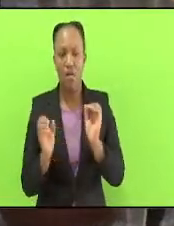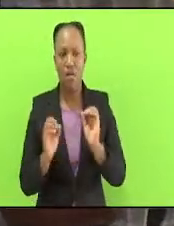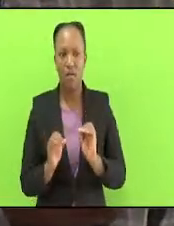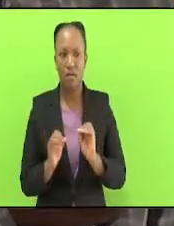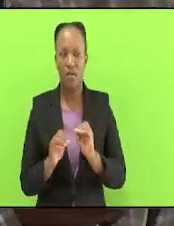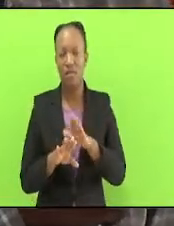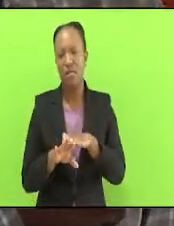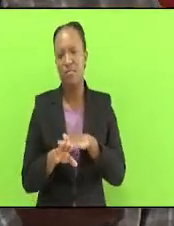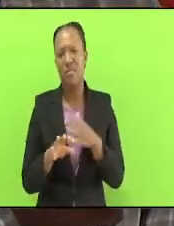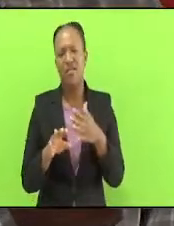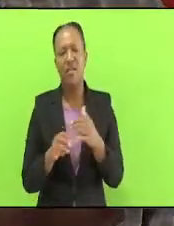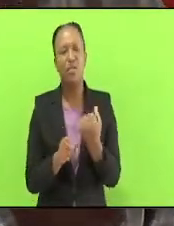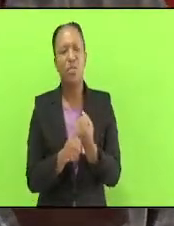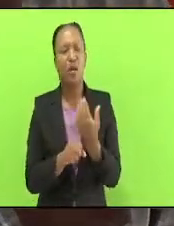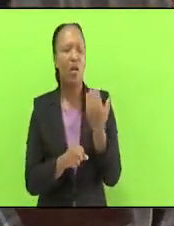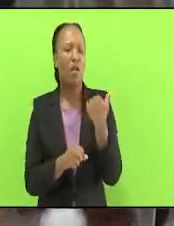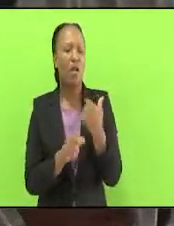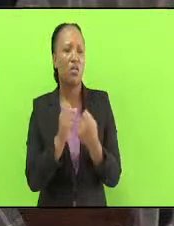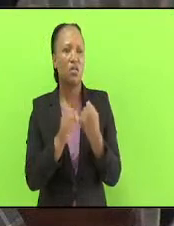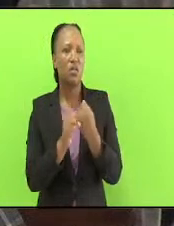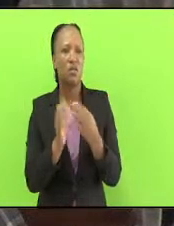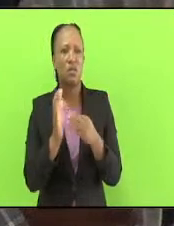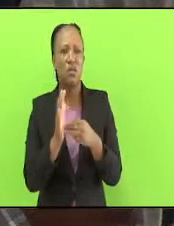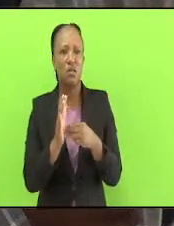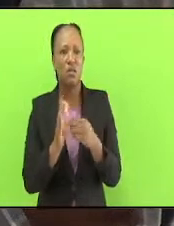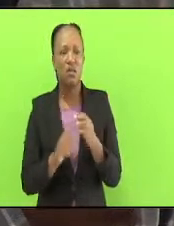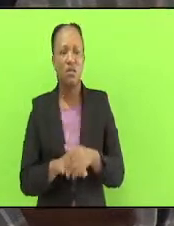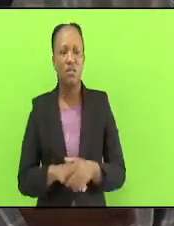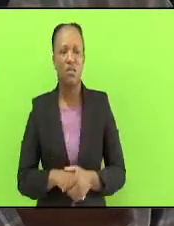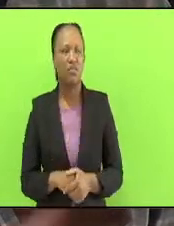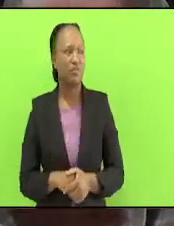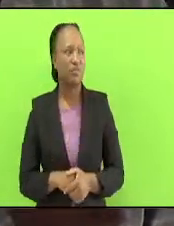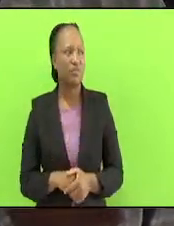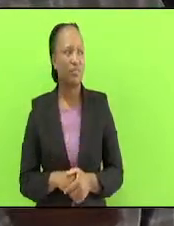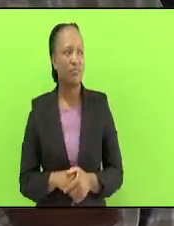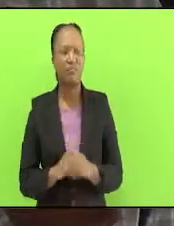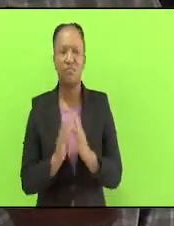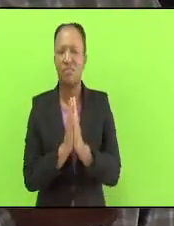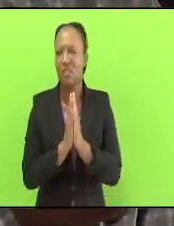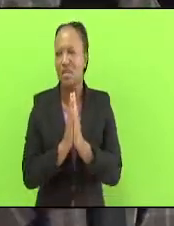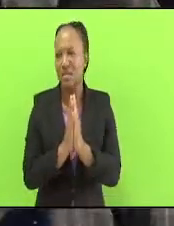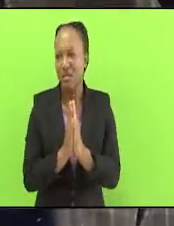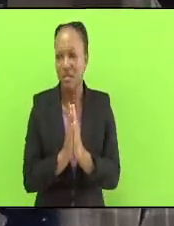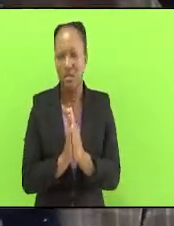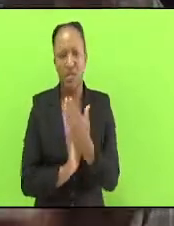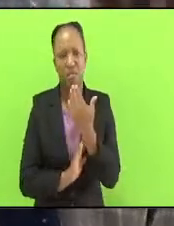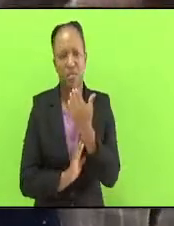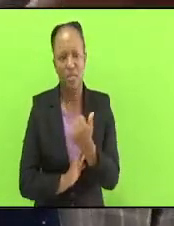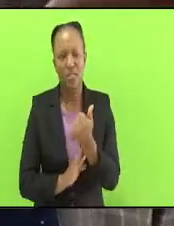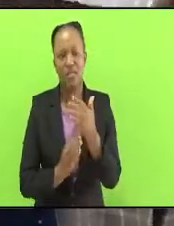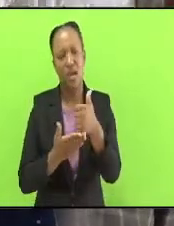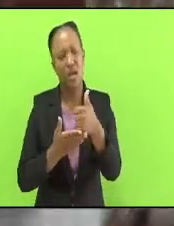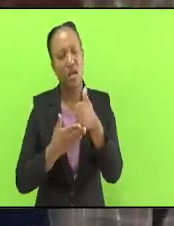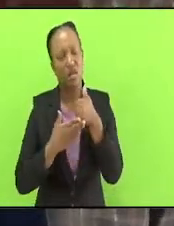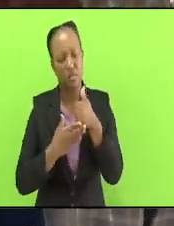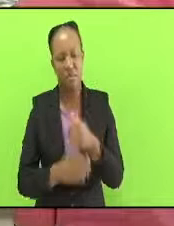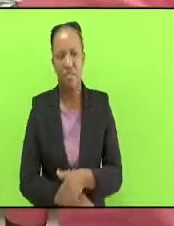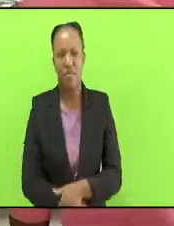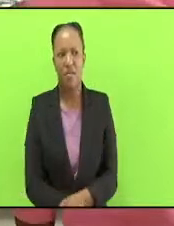feditse matric last year. Ga gona se nka mo irelang sone. Ra le kopa bagolo tle re thuse re le